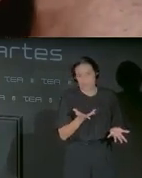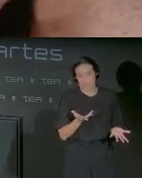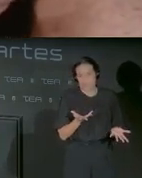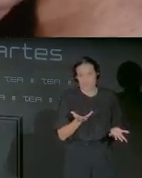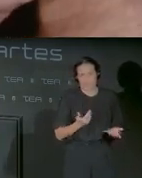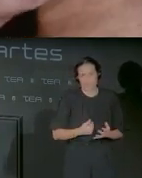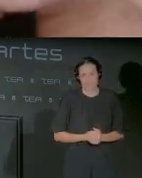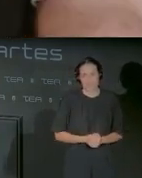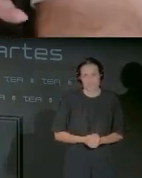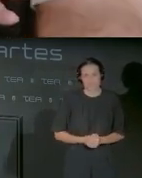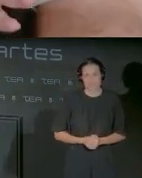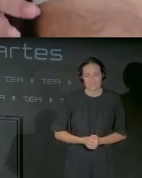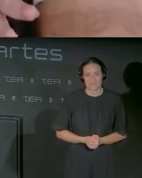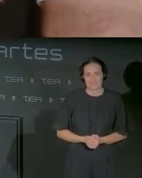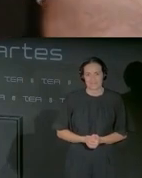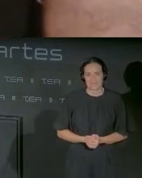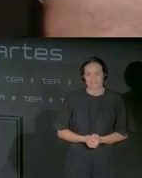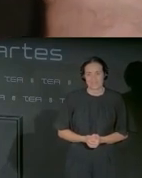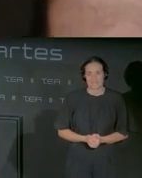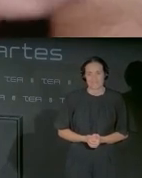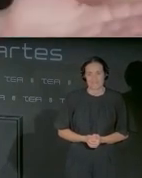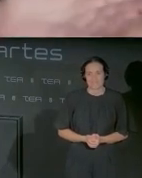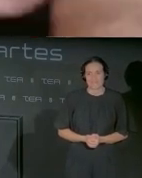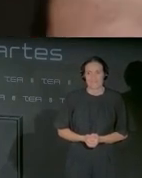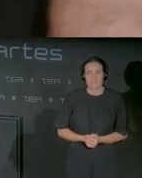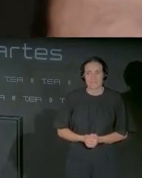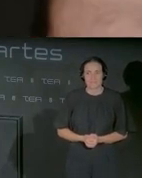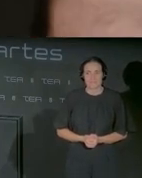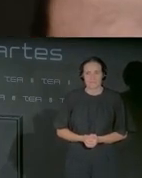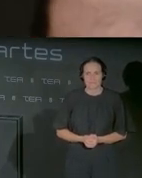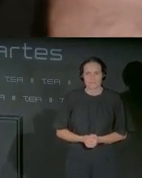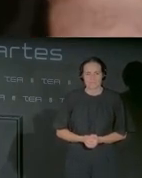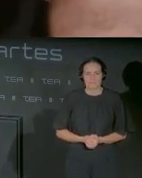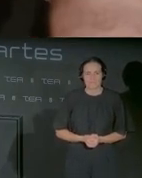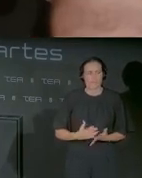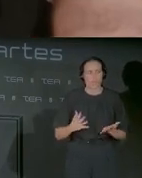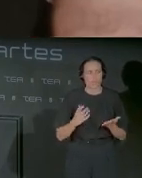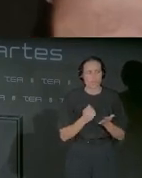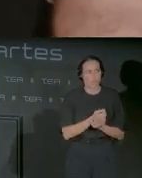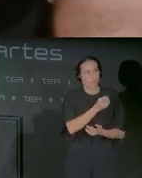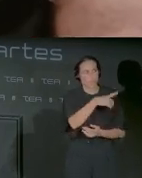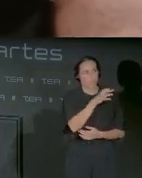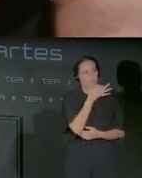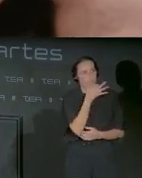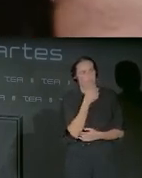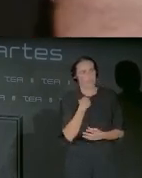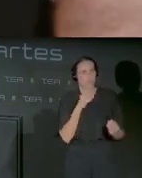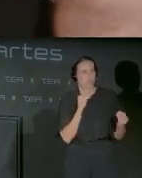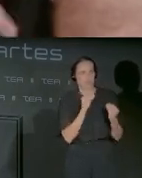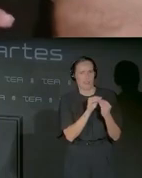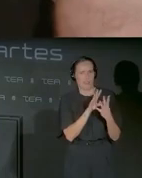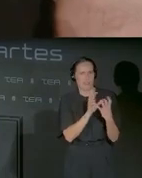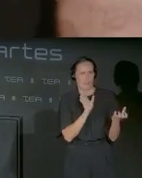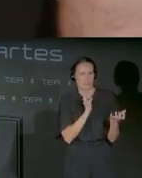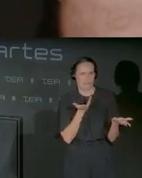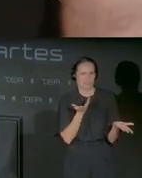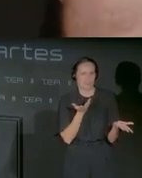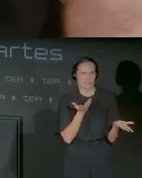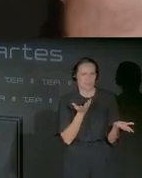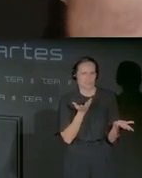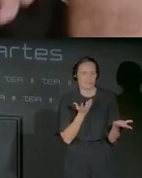film and audiovisual industry in terms of funding, in terms of how they manage to build a co-production system with sharing of